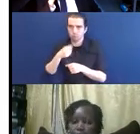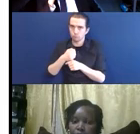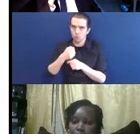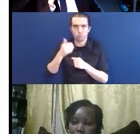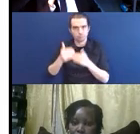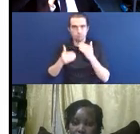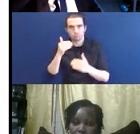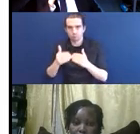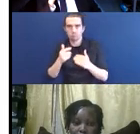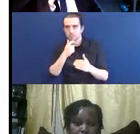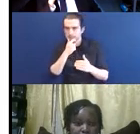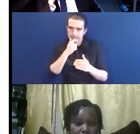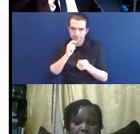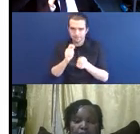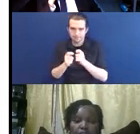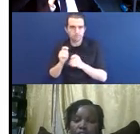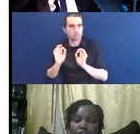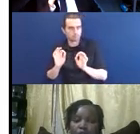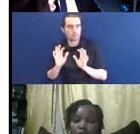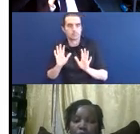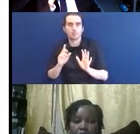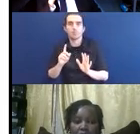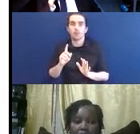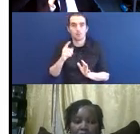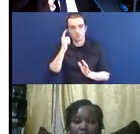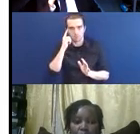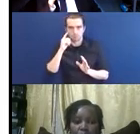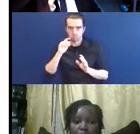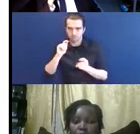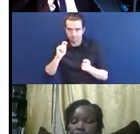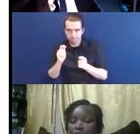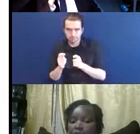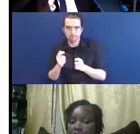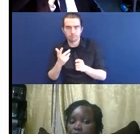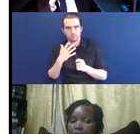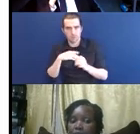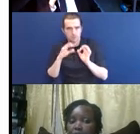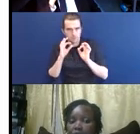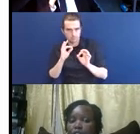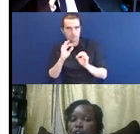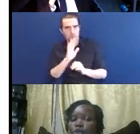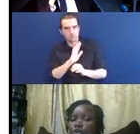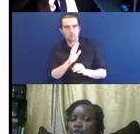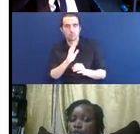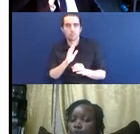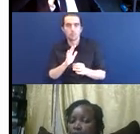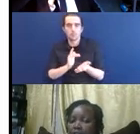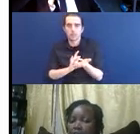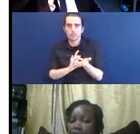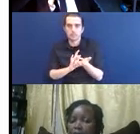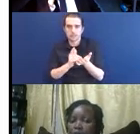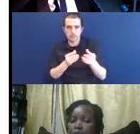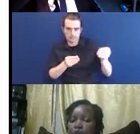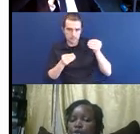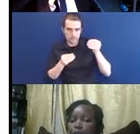confidential medical records. Don't assume also that reasonable accommodation is expensive. Do train